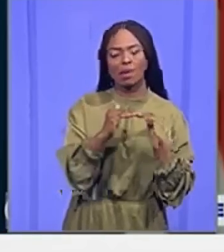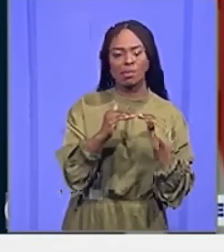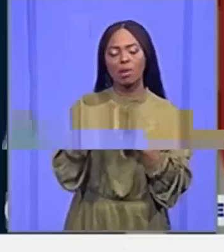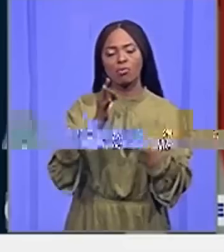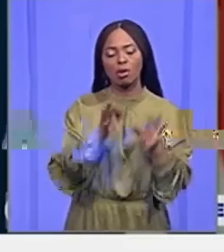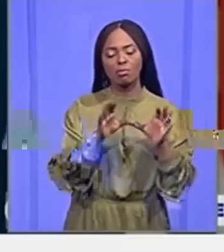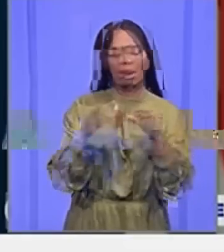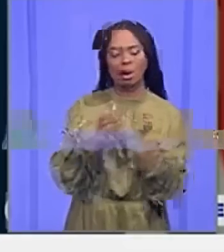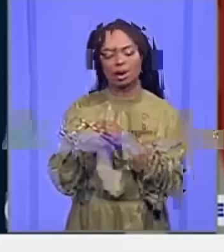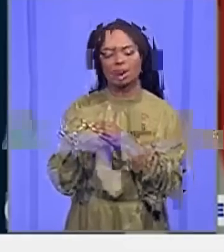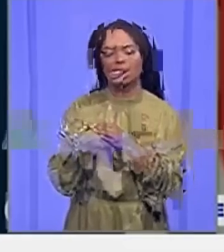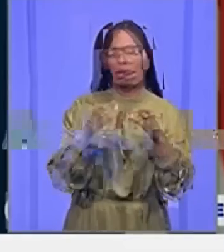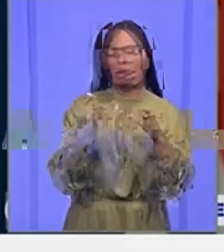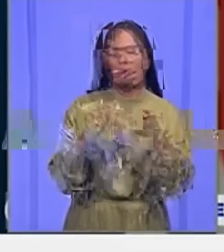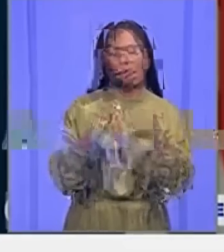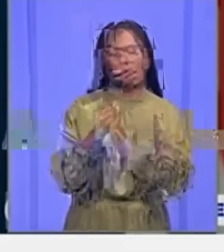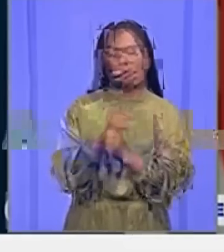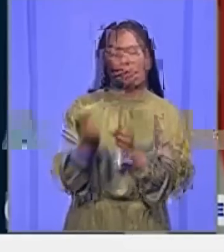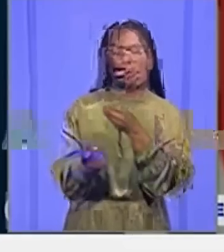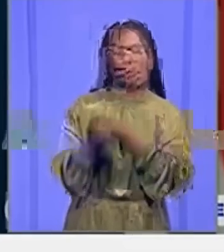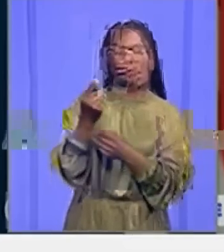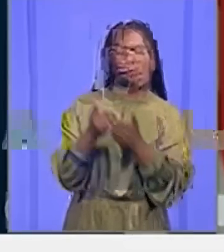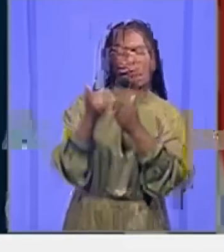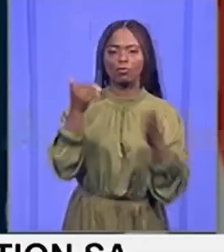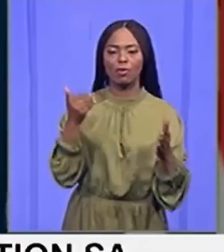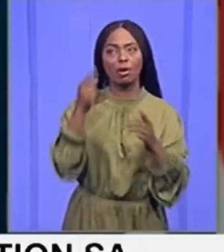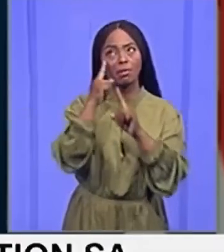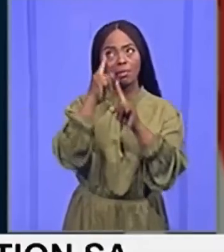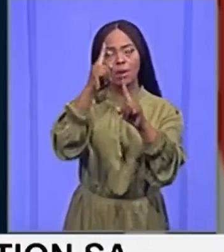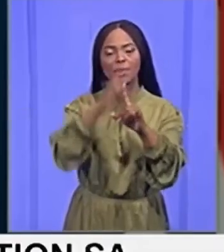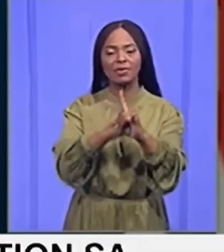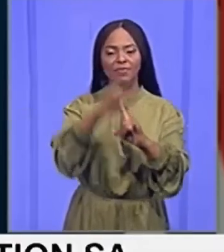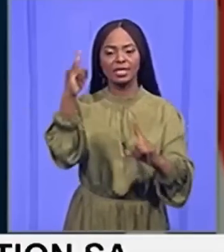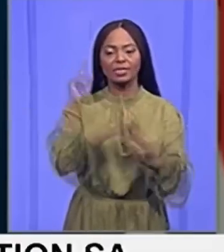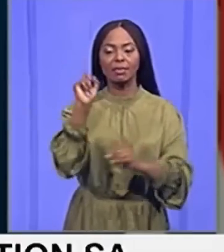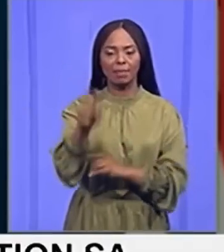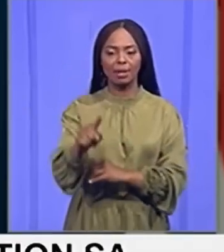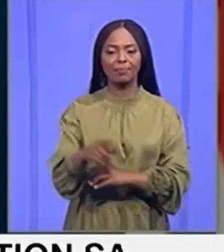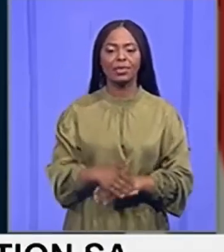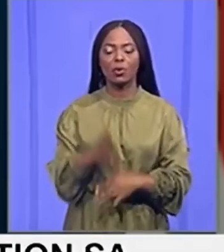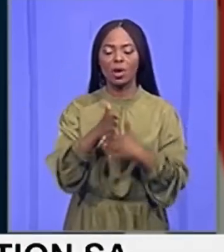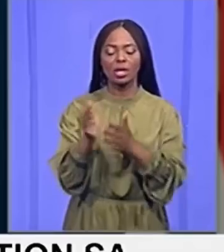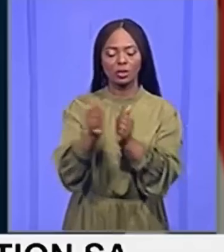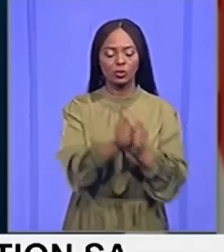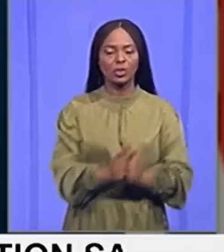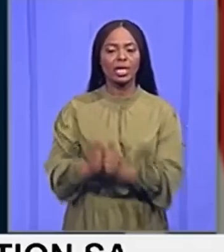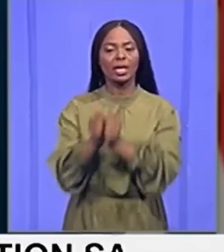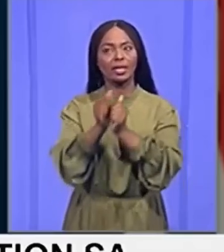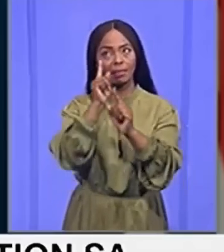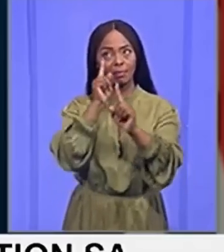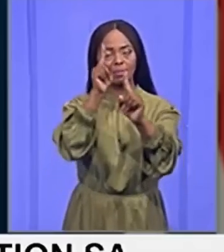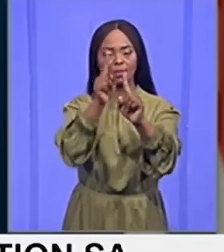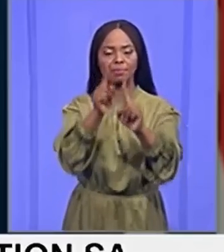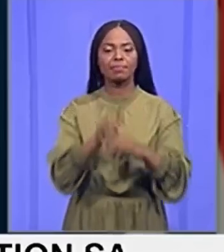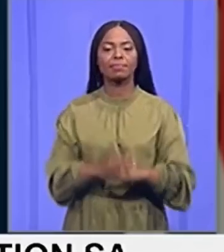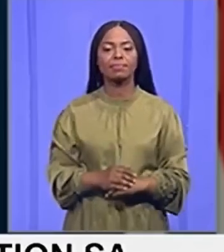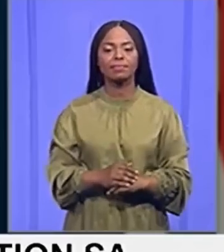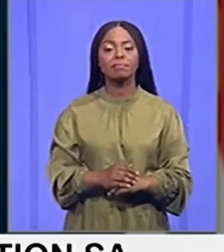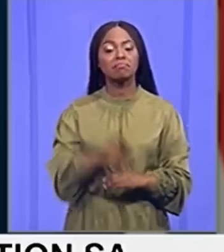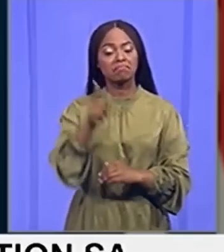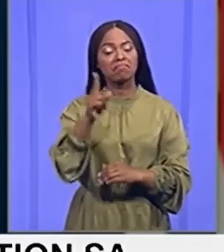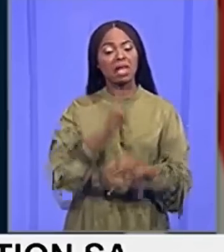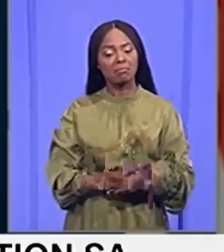and that is a credible prospect of victory. By working together, the pact can be